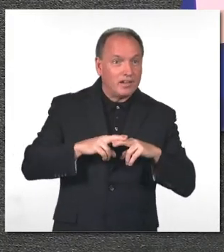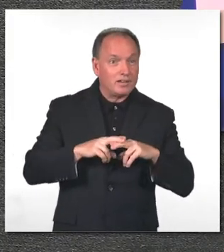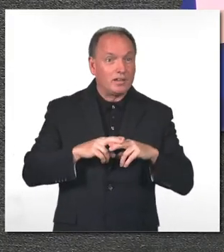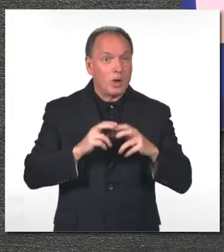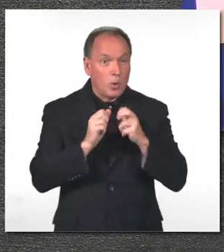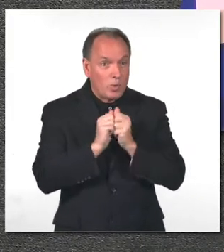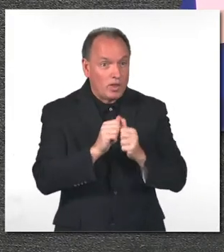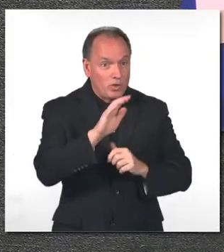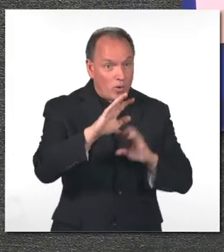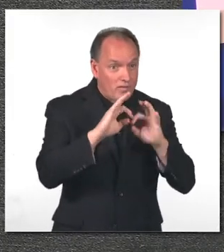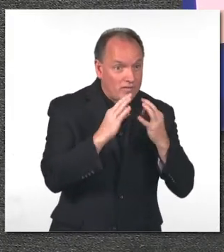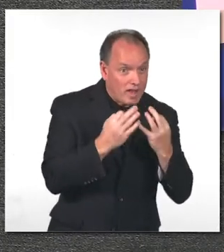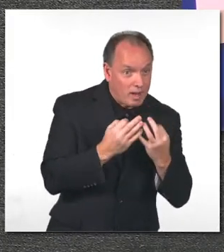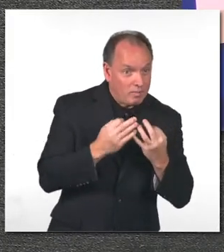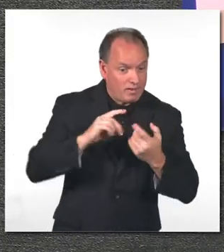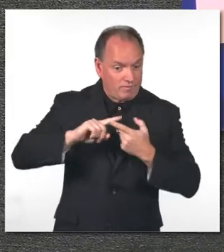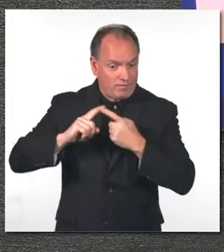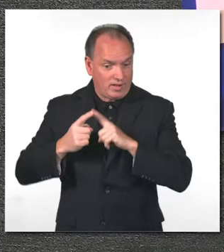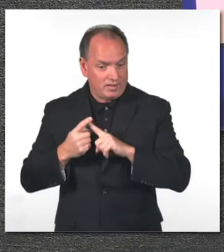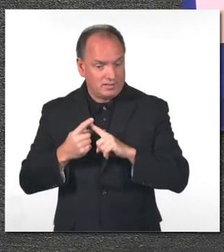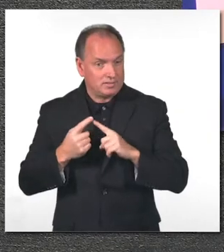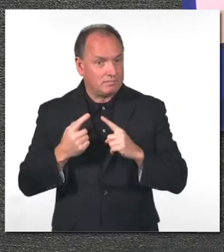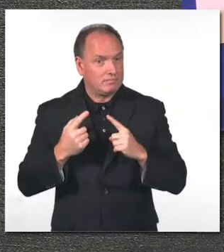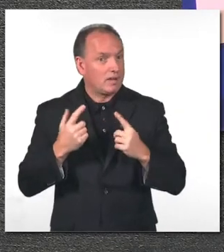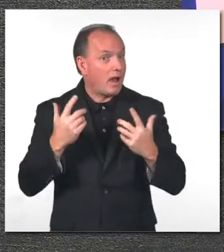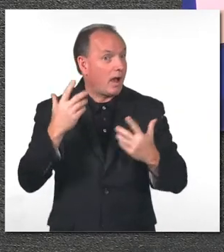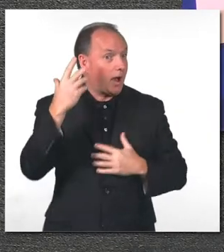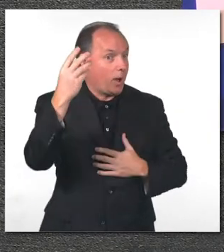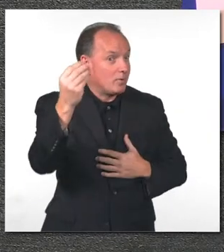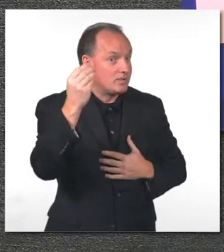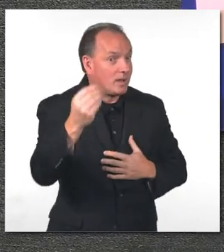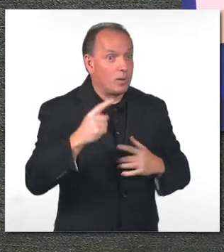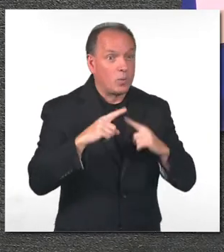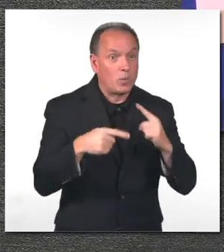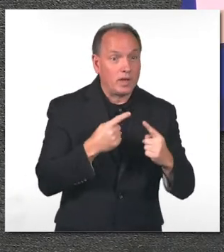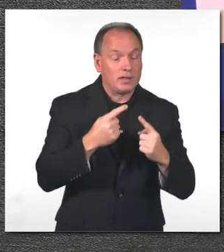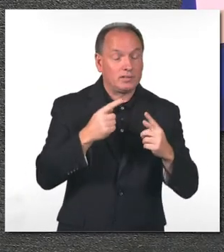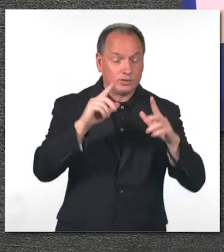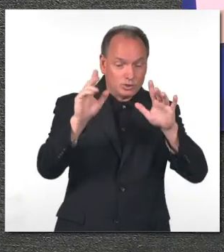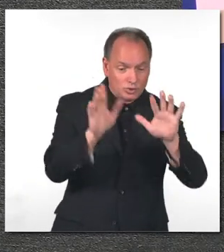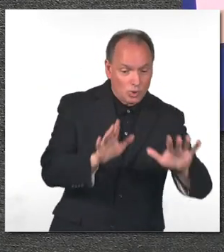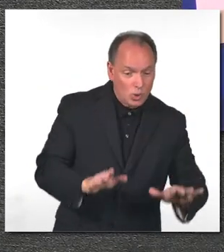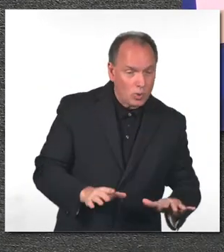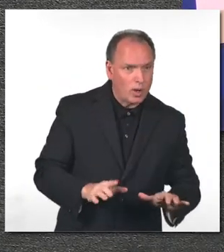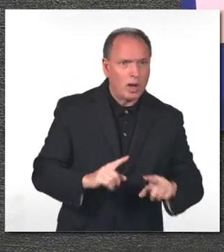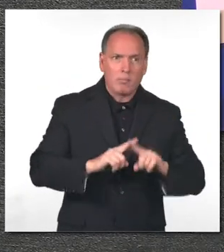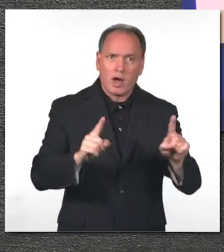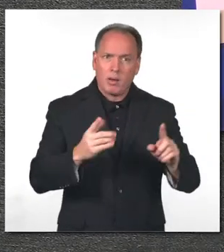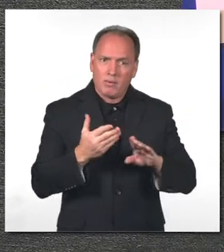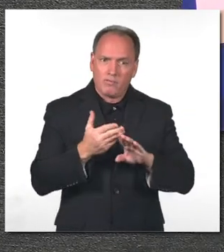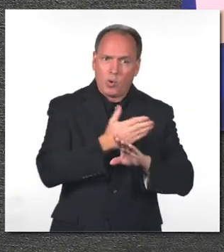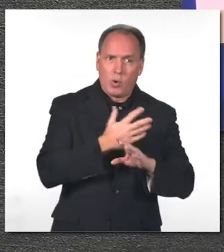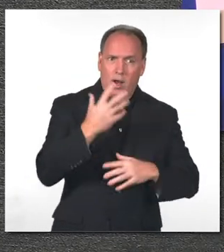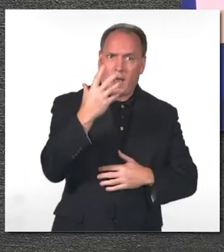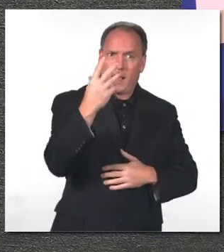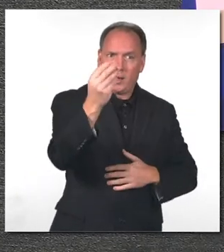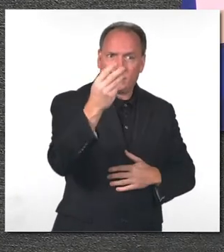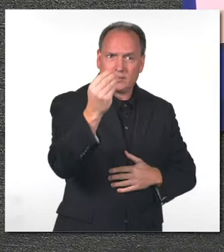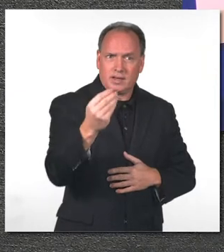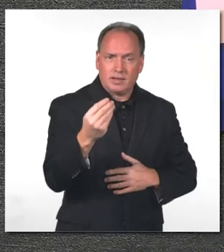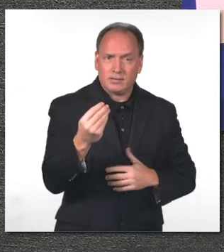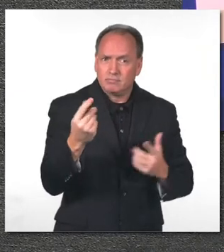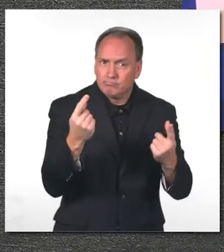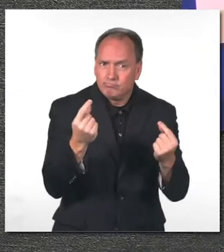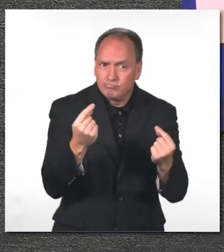family and friends outside when it snows. But before we go outside we need to